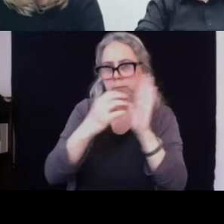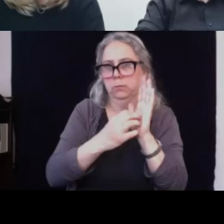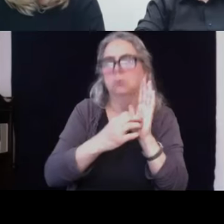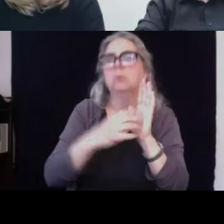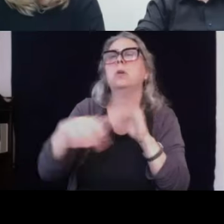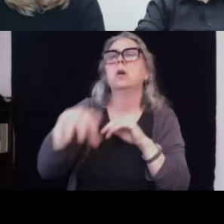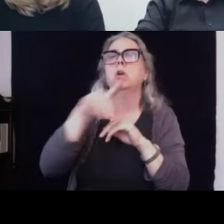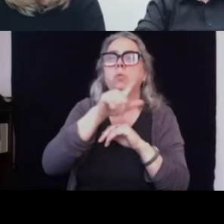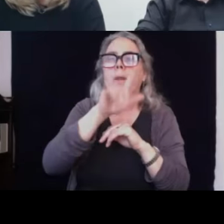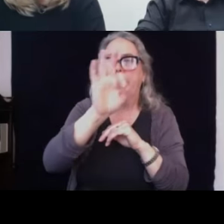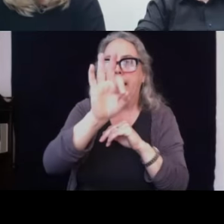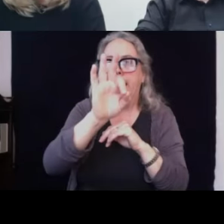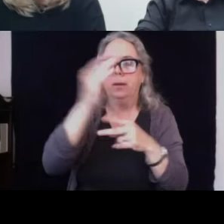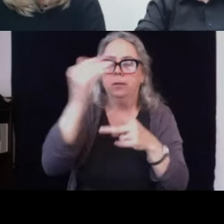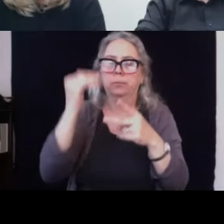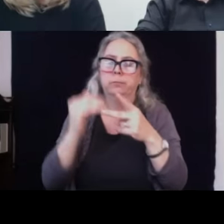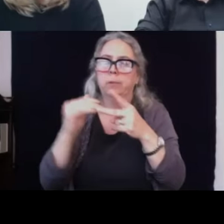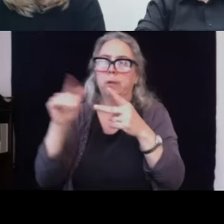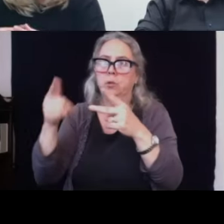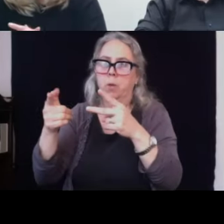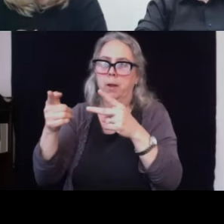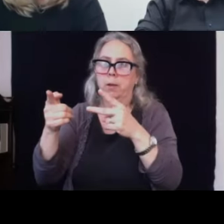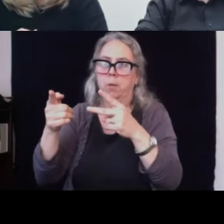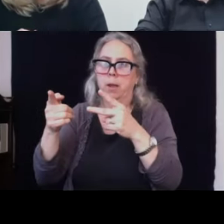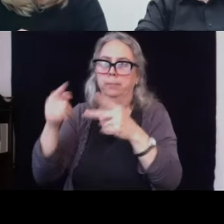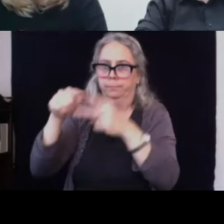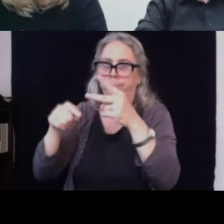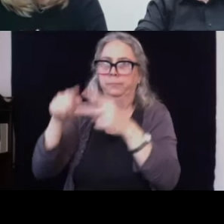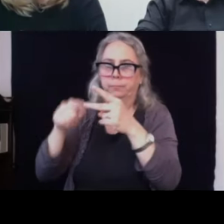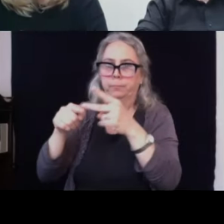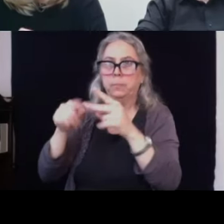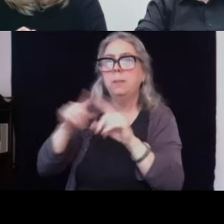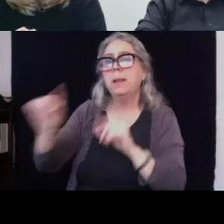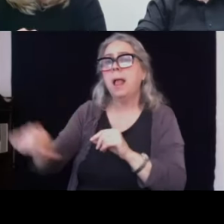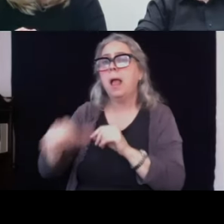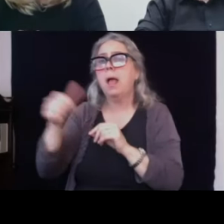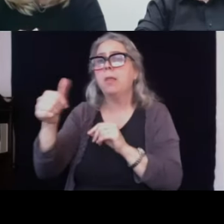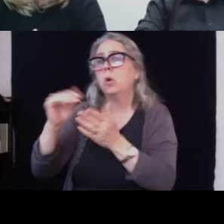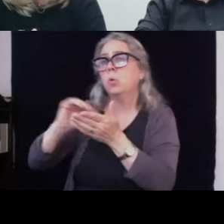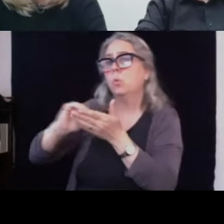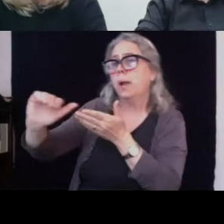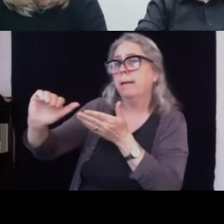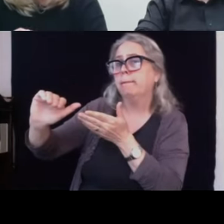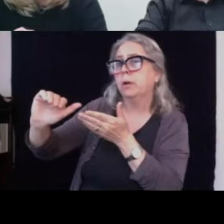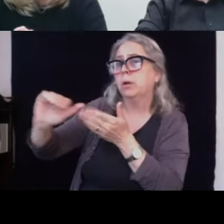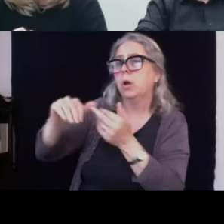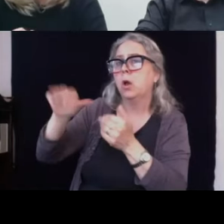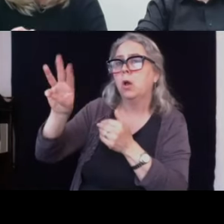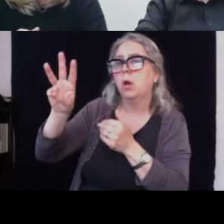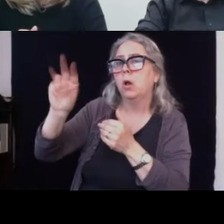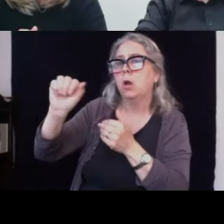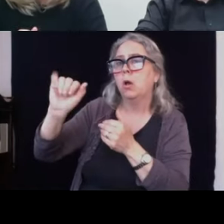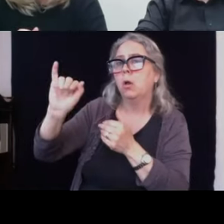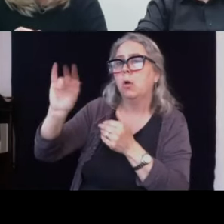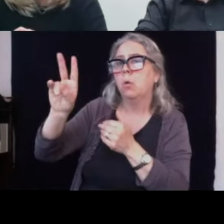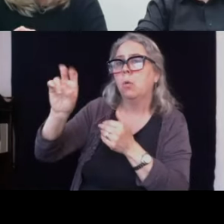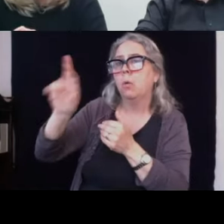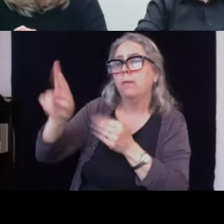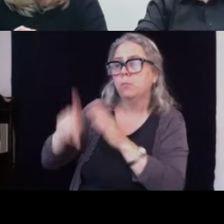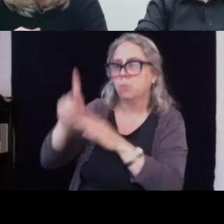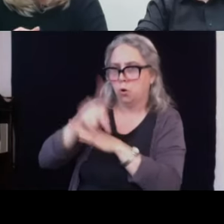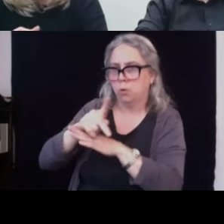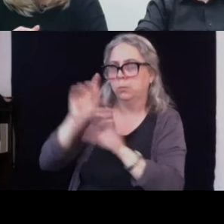and section 21. But there are other waiver programs that can also assist your child depending on the